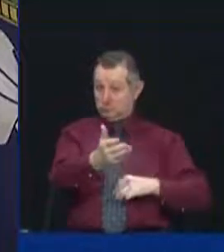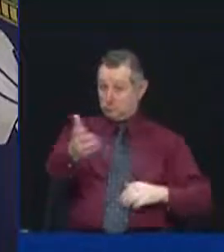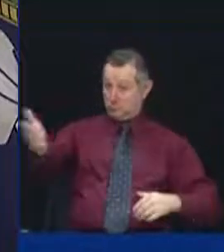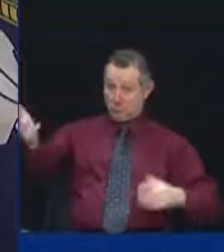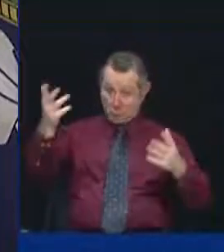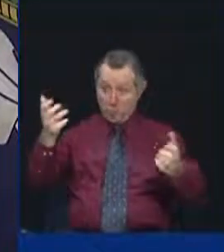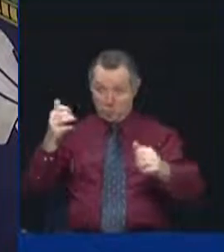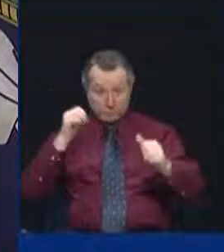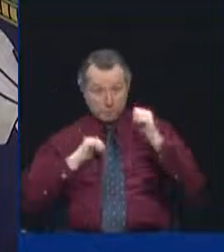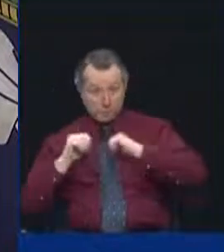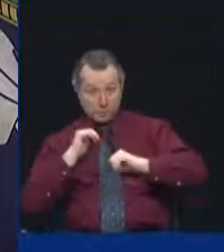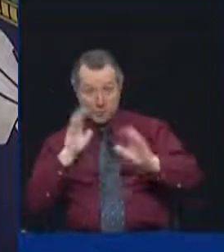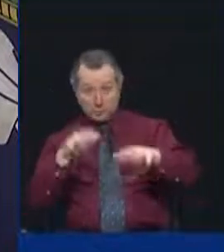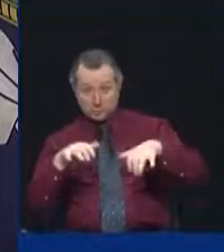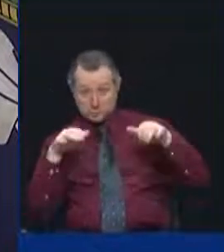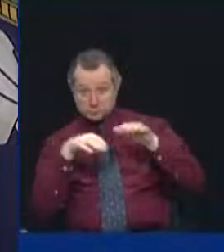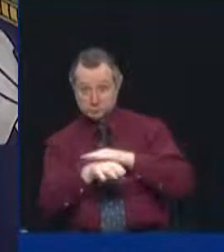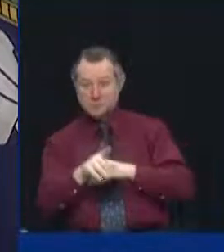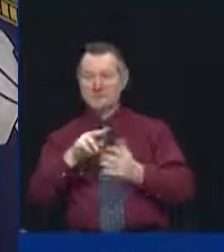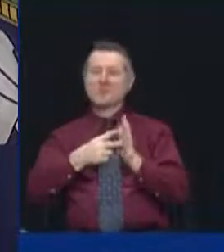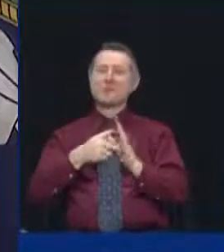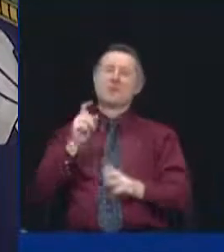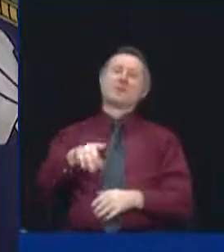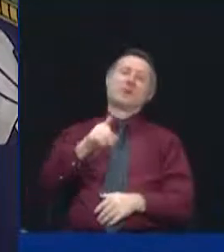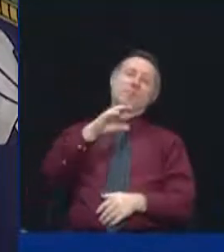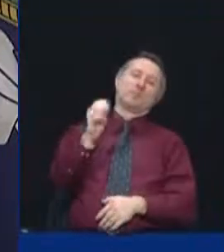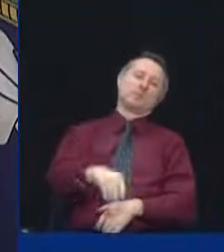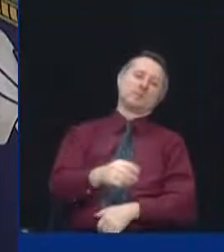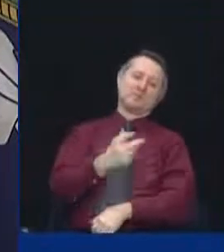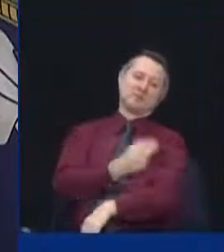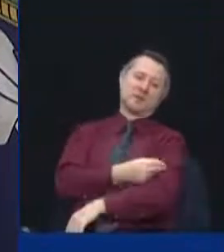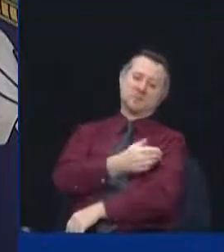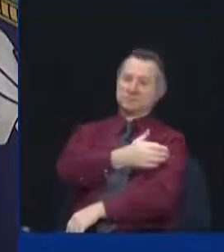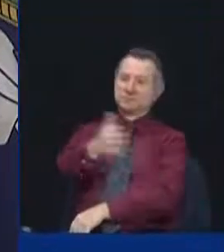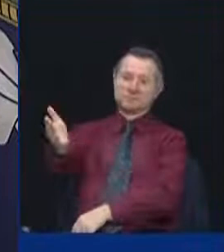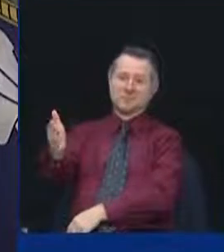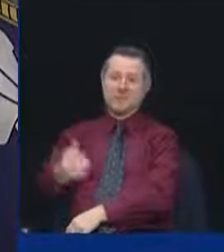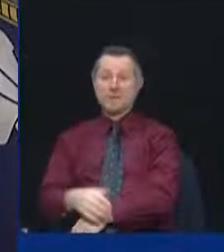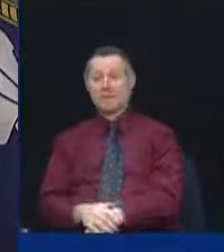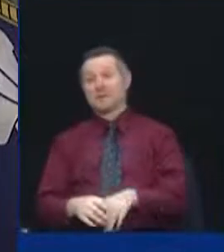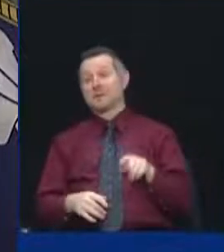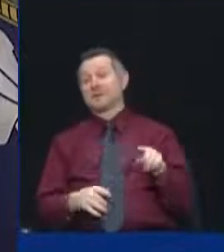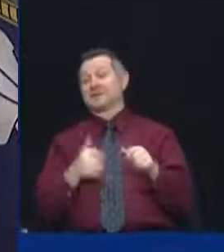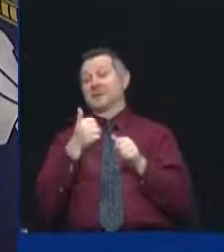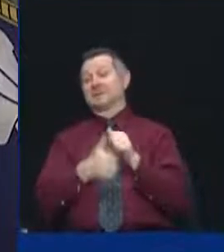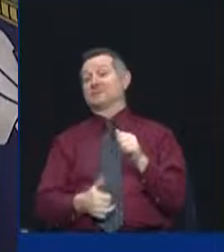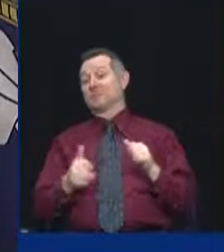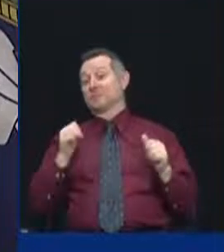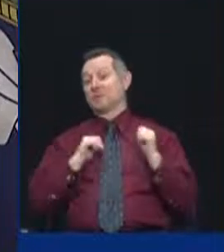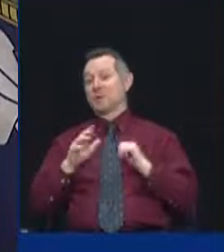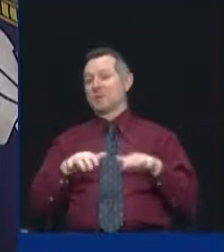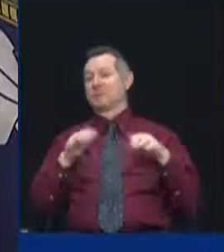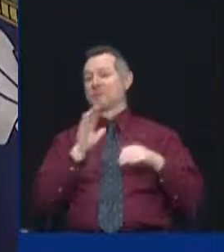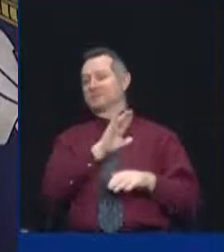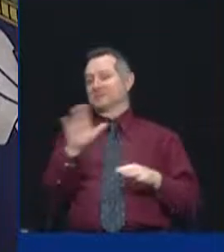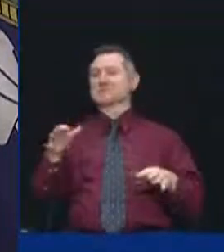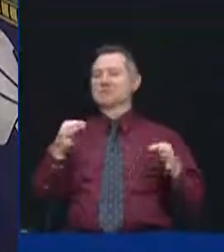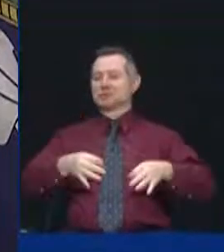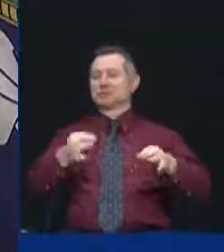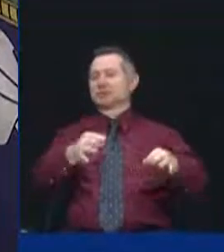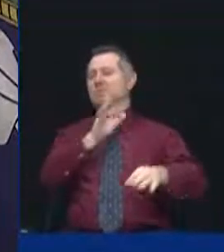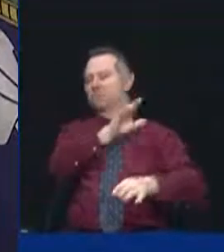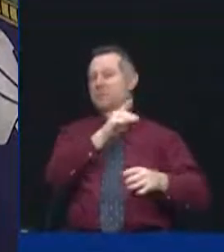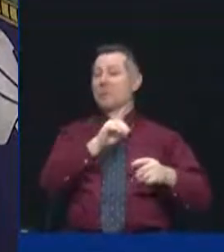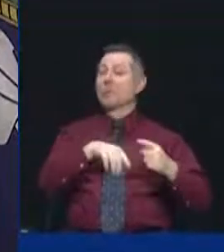theater, 100% vaccinated. Now, the theaters are going to have to make those decisions. They'll make those decisions in